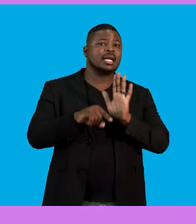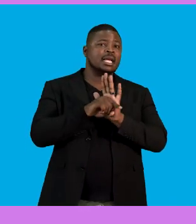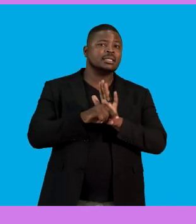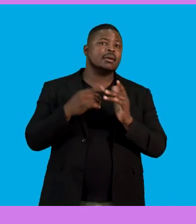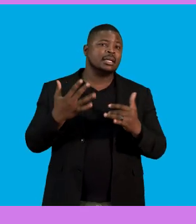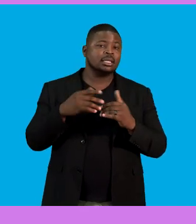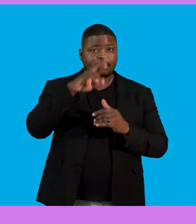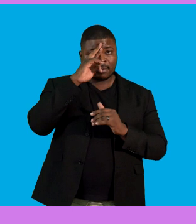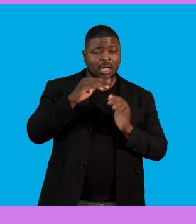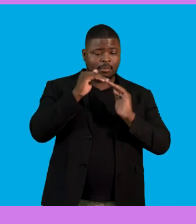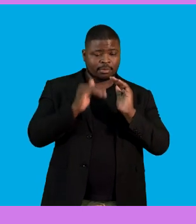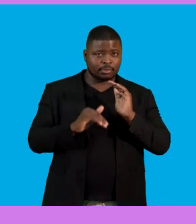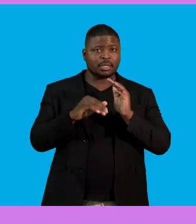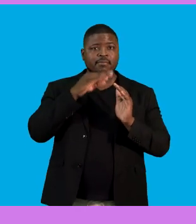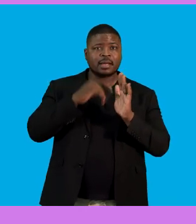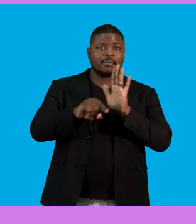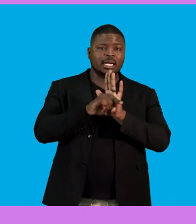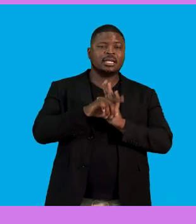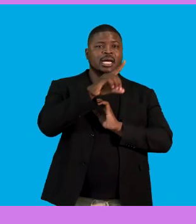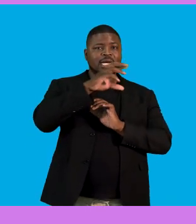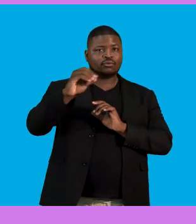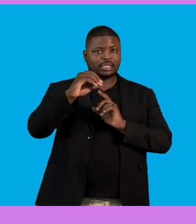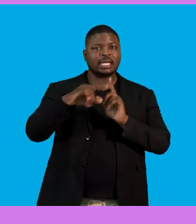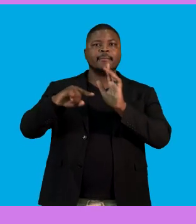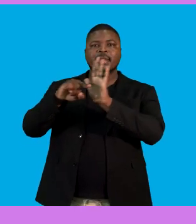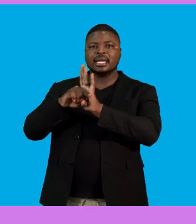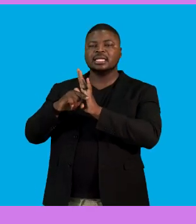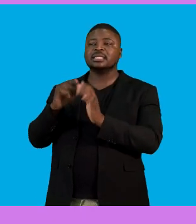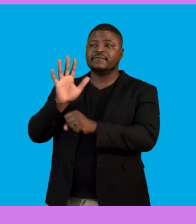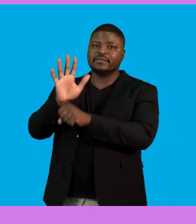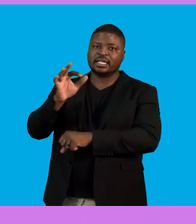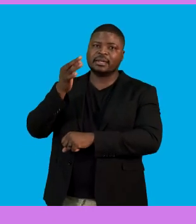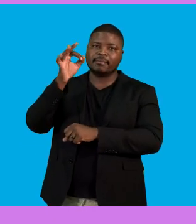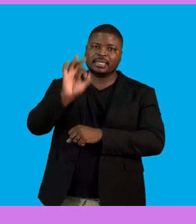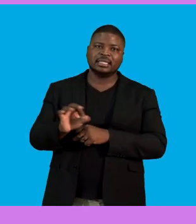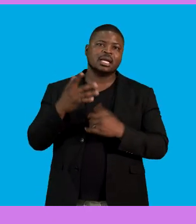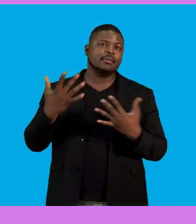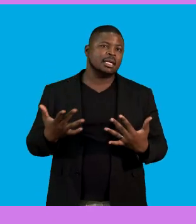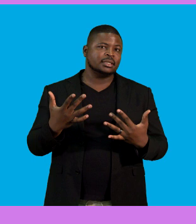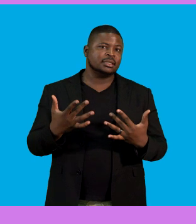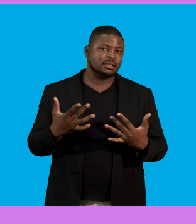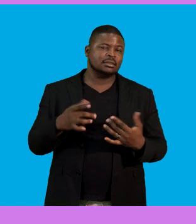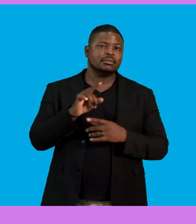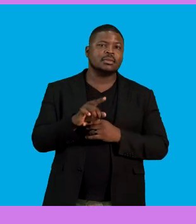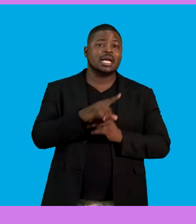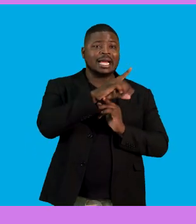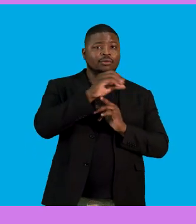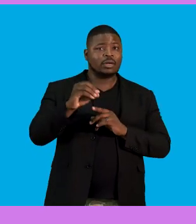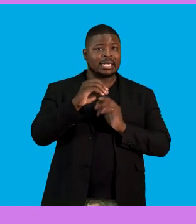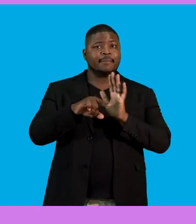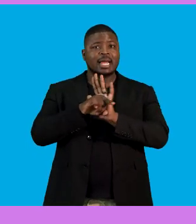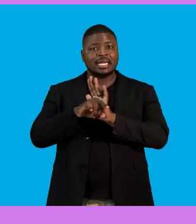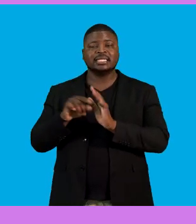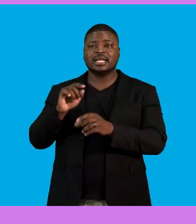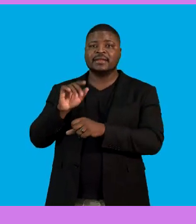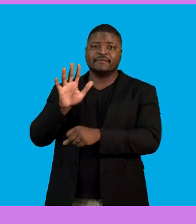what? Remember, when we reduce, we are taking the number down, so we have to subtract by what? By 15%. So what is 100 minus